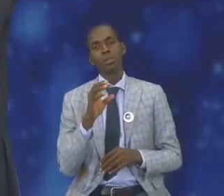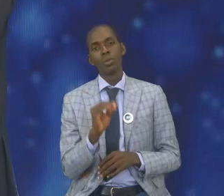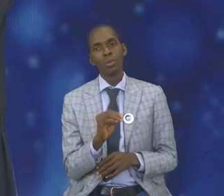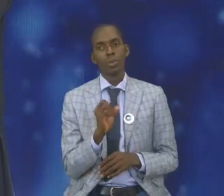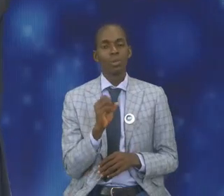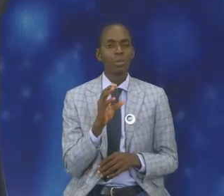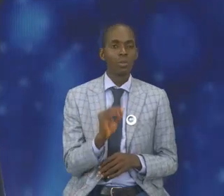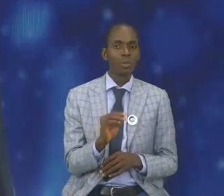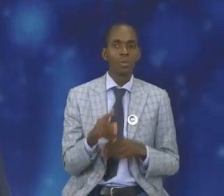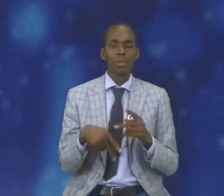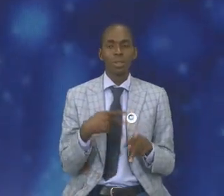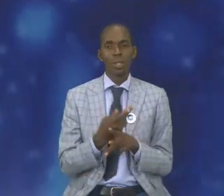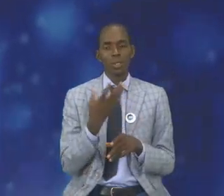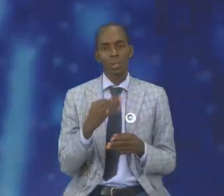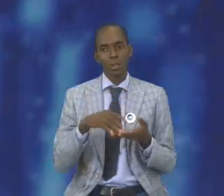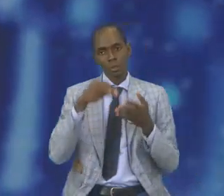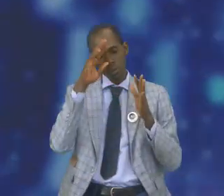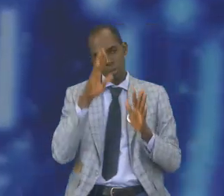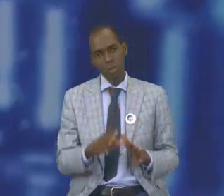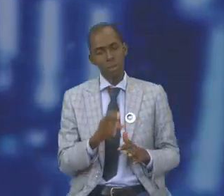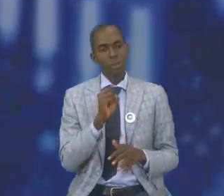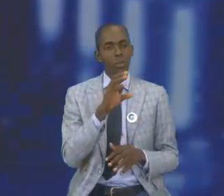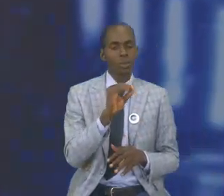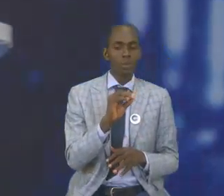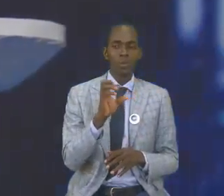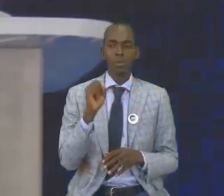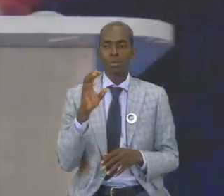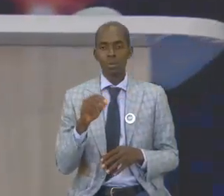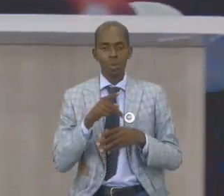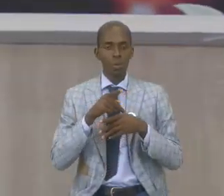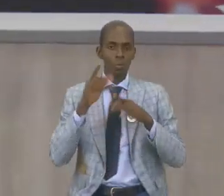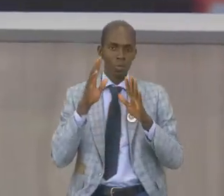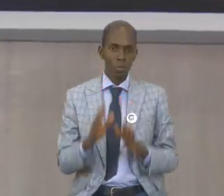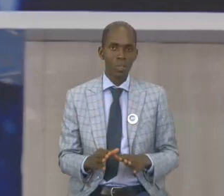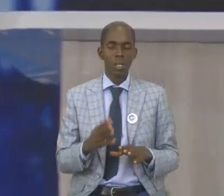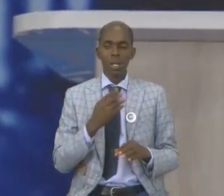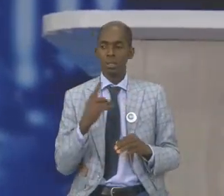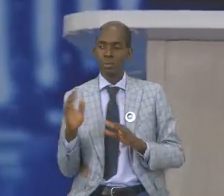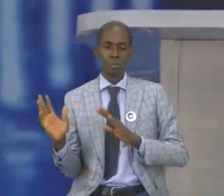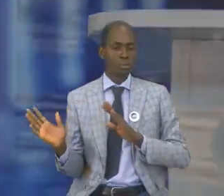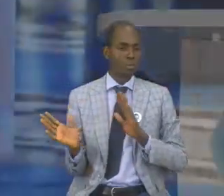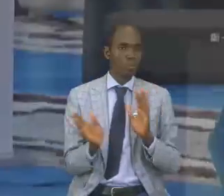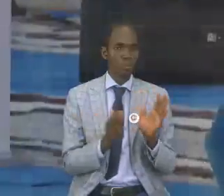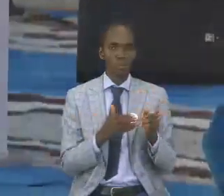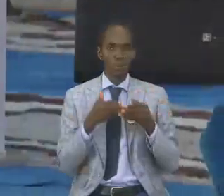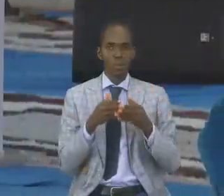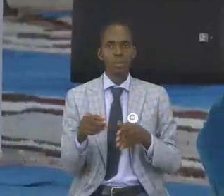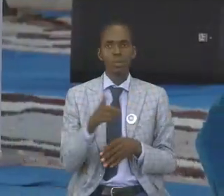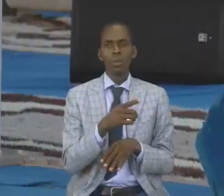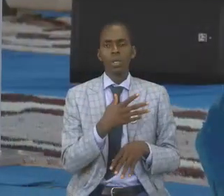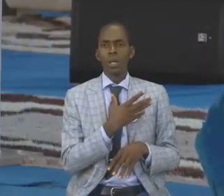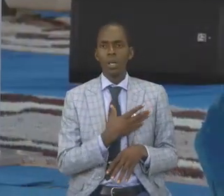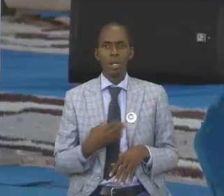kind of a student, a so professional, if the wind is blowing there, looks like they don't want to go in